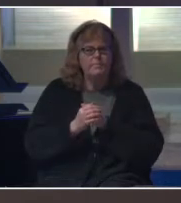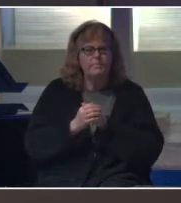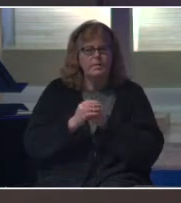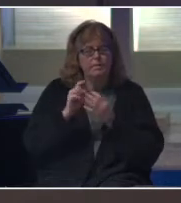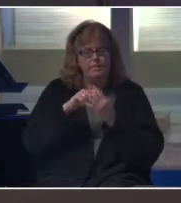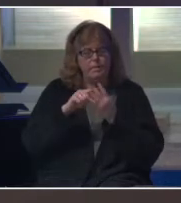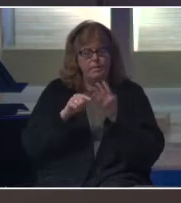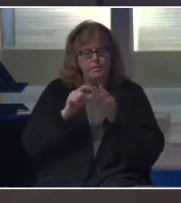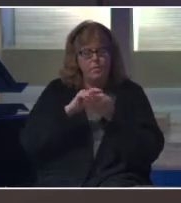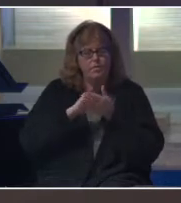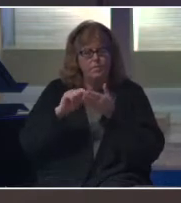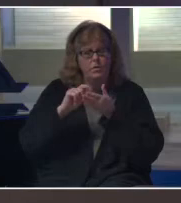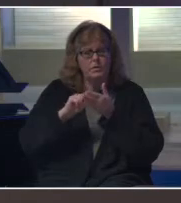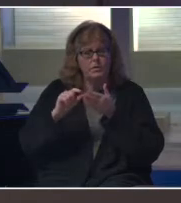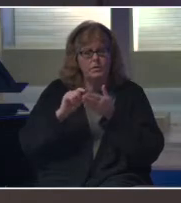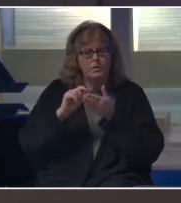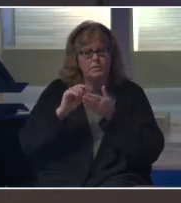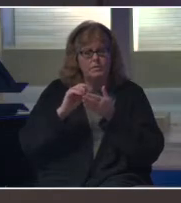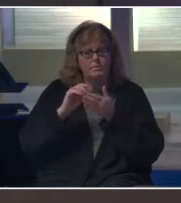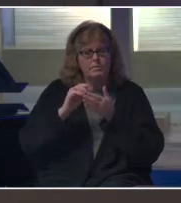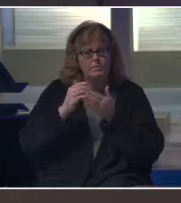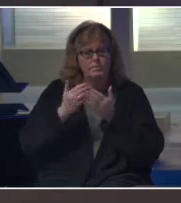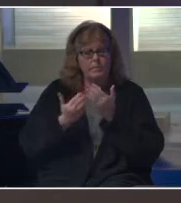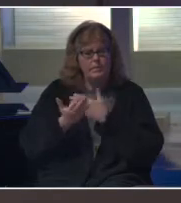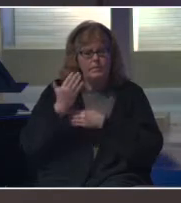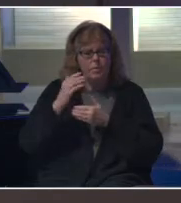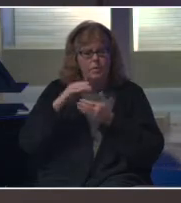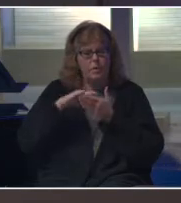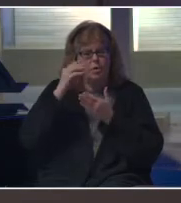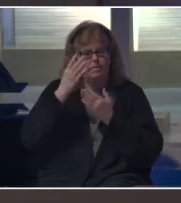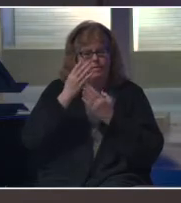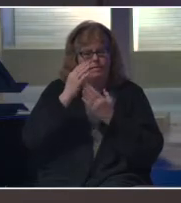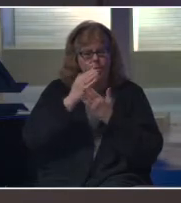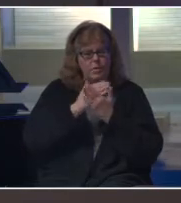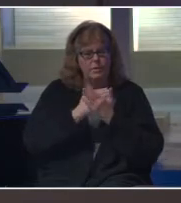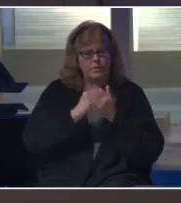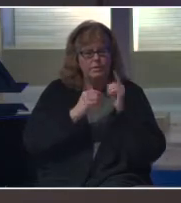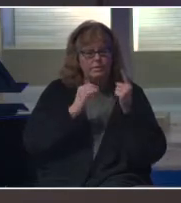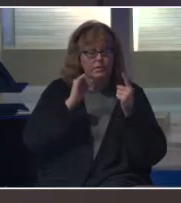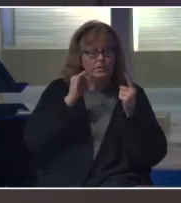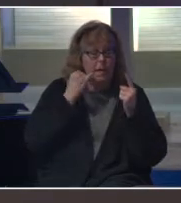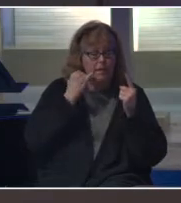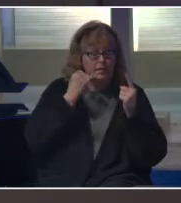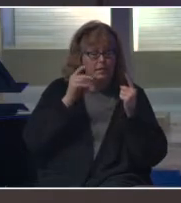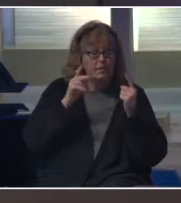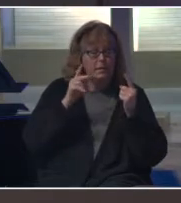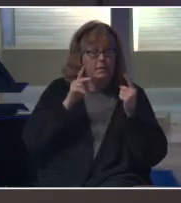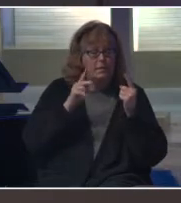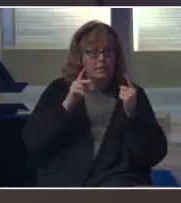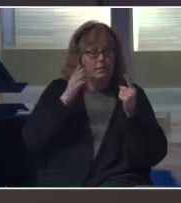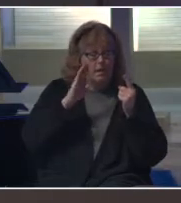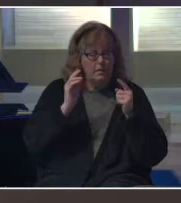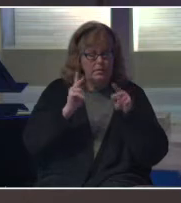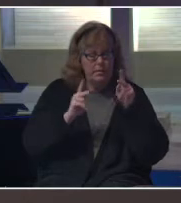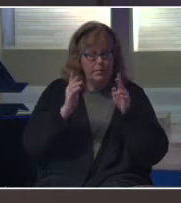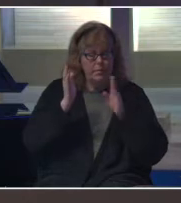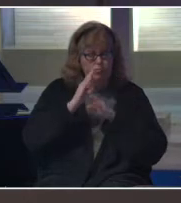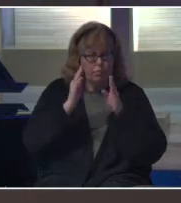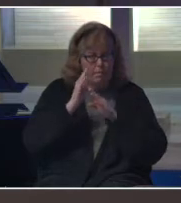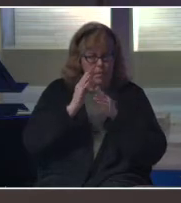four verses, from our Parsha this morning, we learn four lessons. First of all, from Isaac, when God's people are in